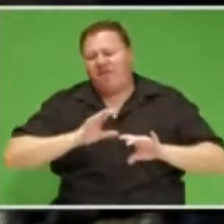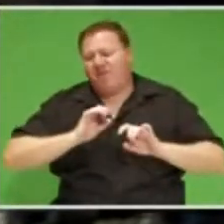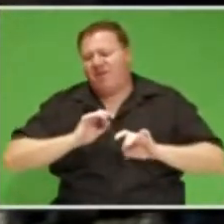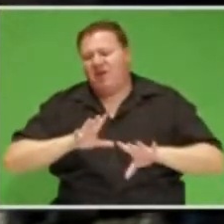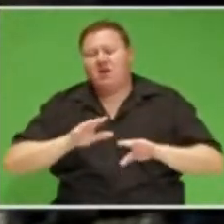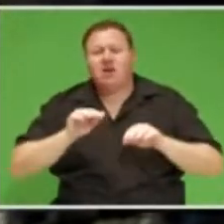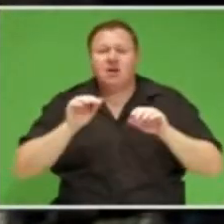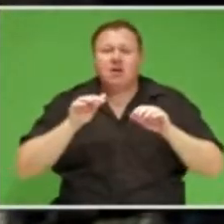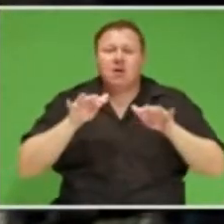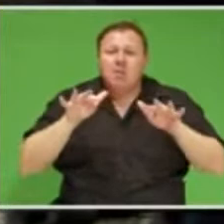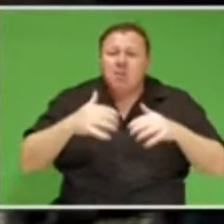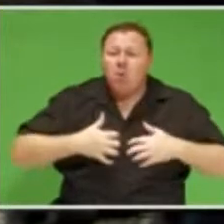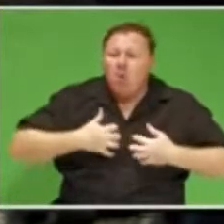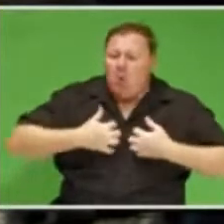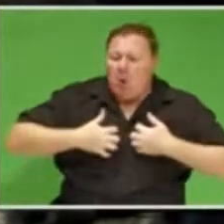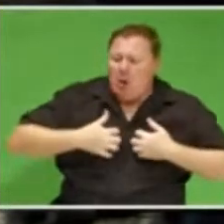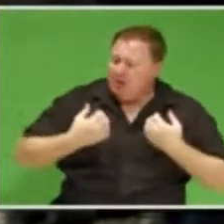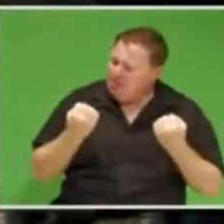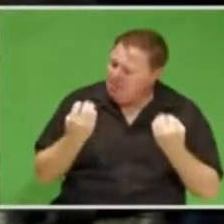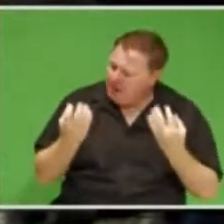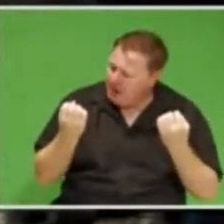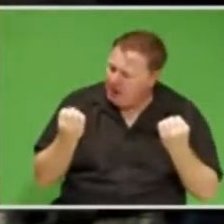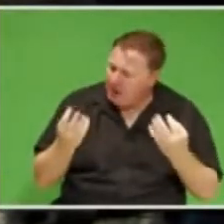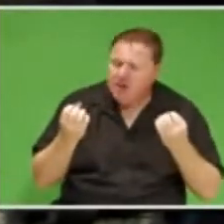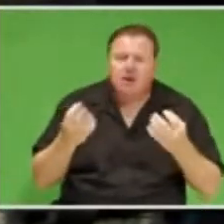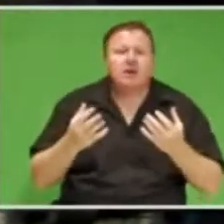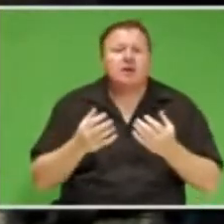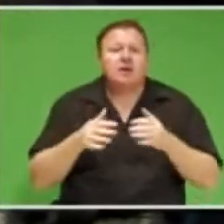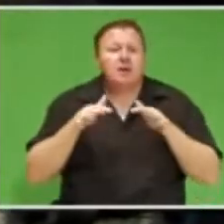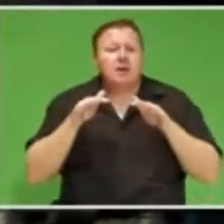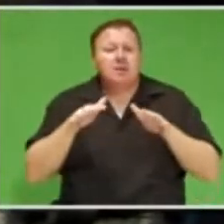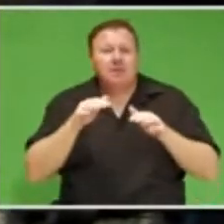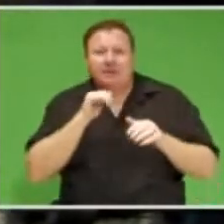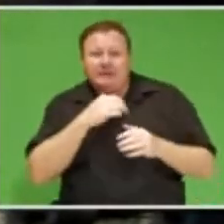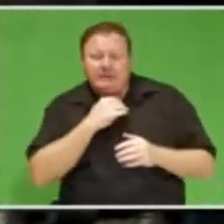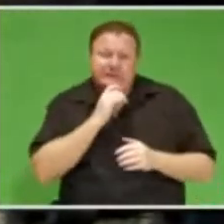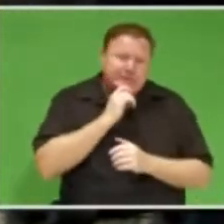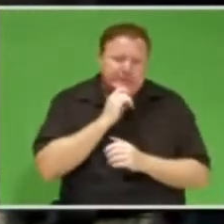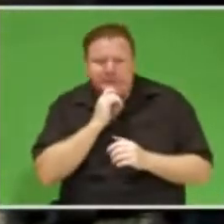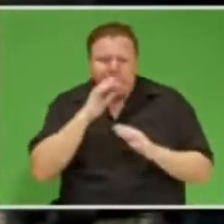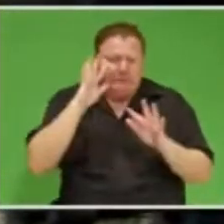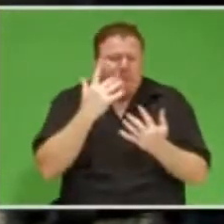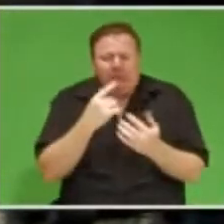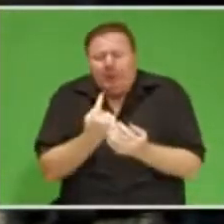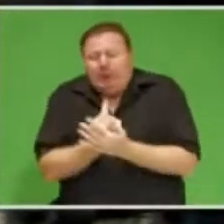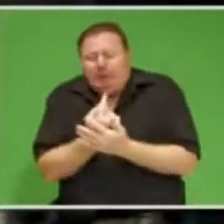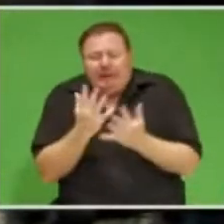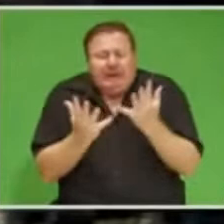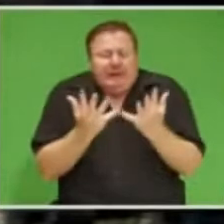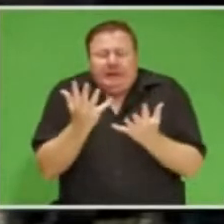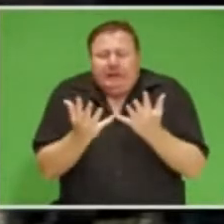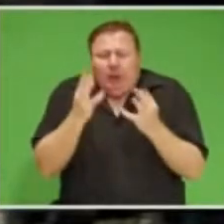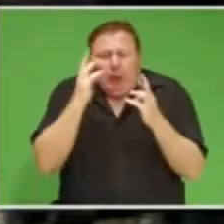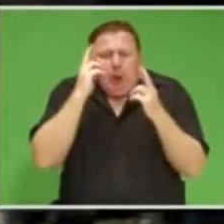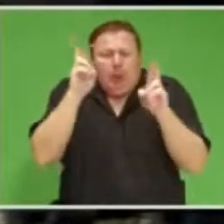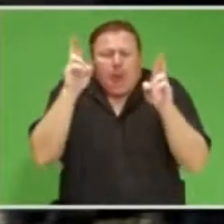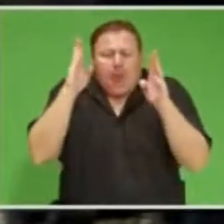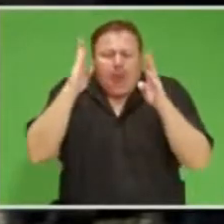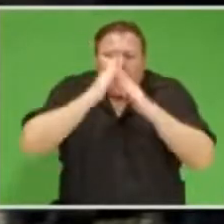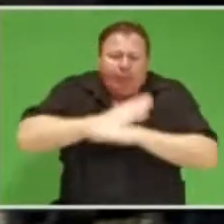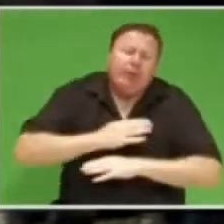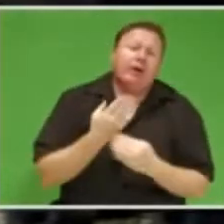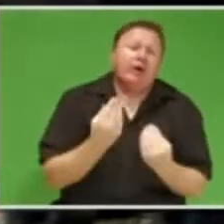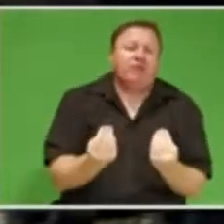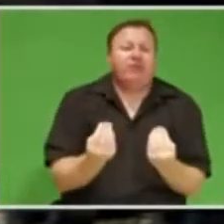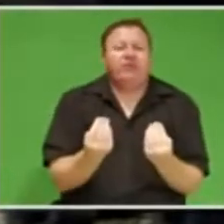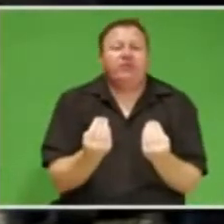are worried. Many are uncertain, and many are without hope.